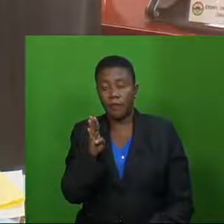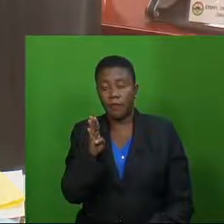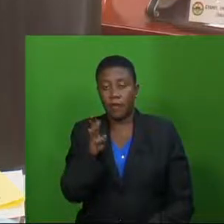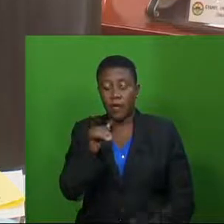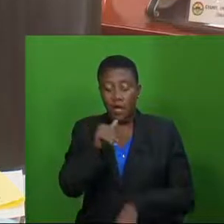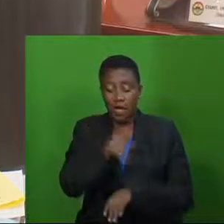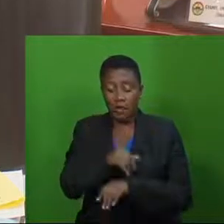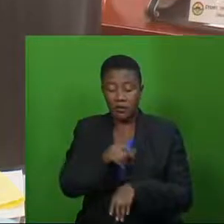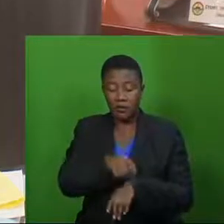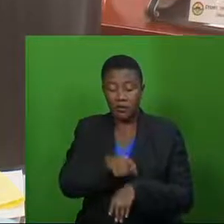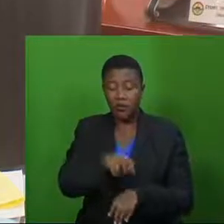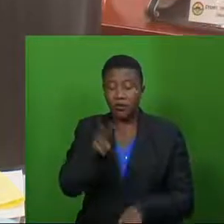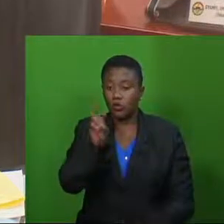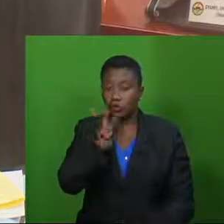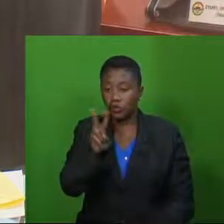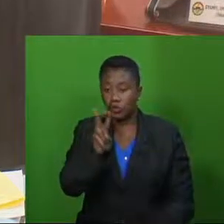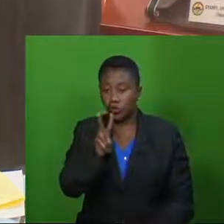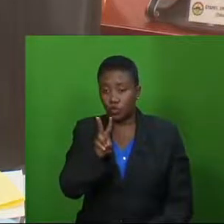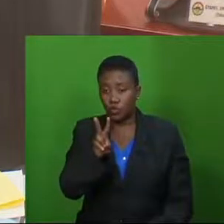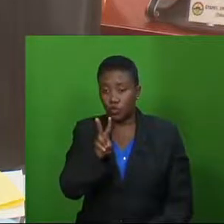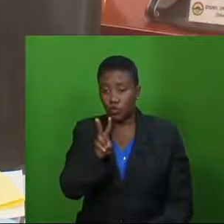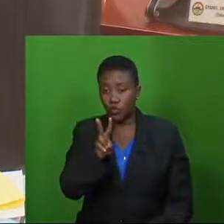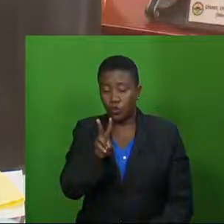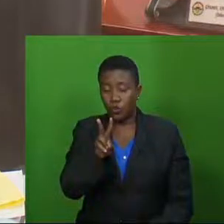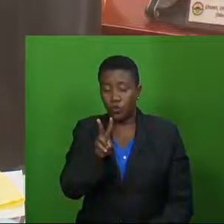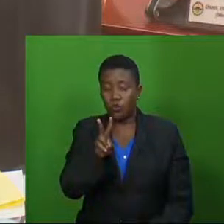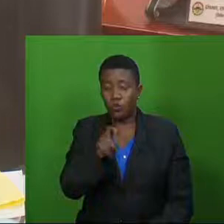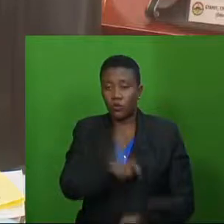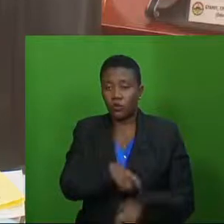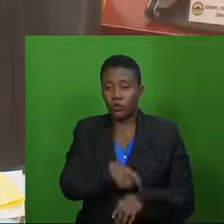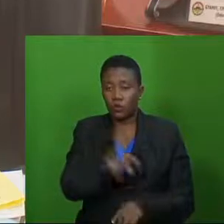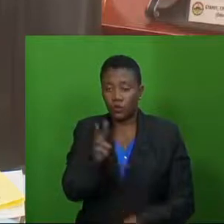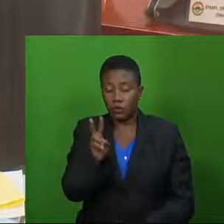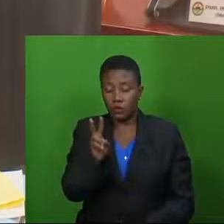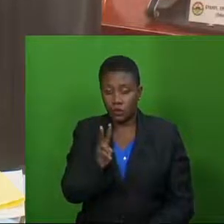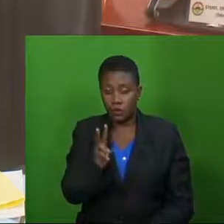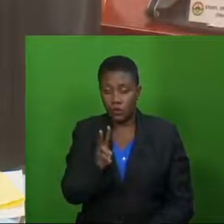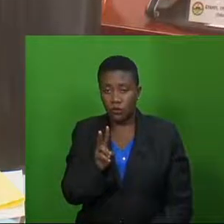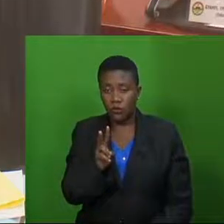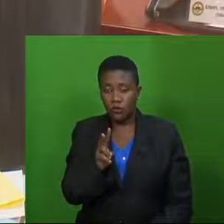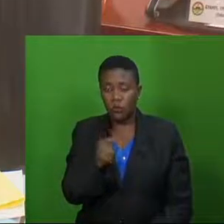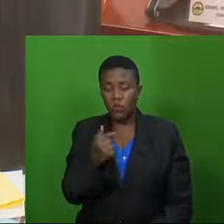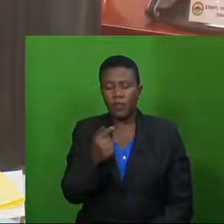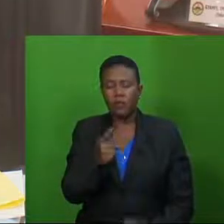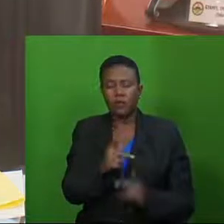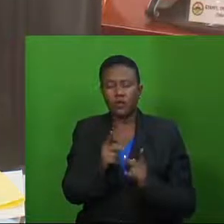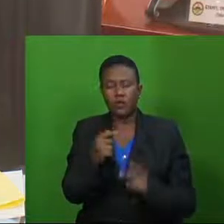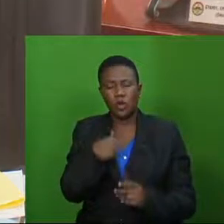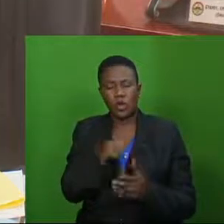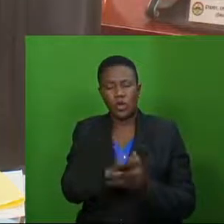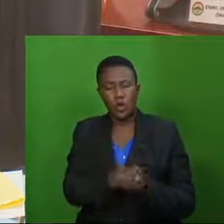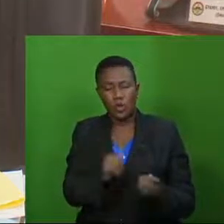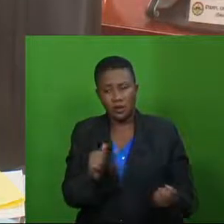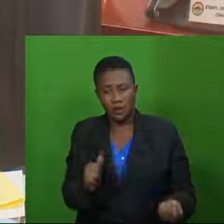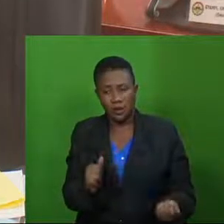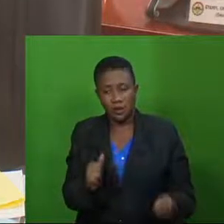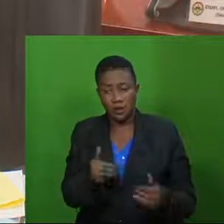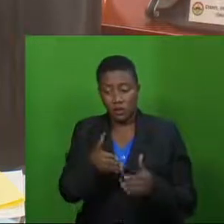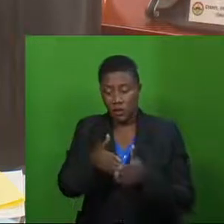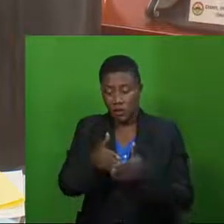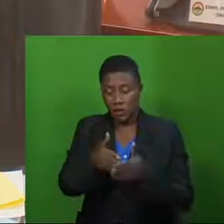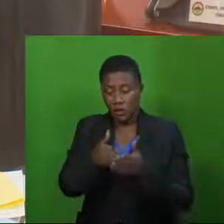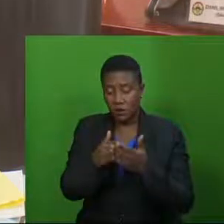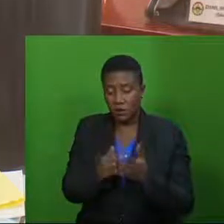o'clock. We have another assignment at 2 o'clock, and I believe the Speaker is going to lead us.